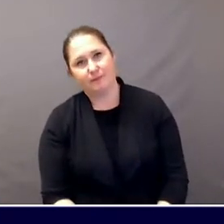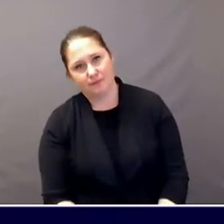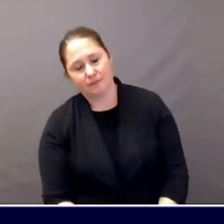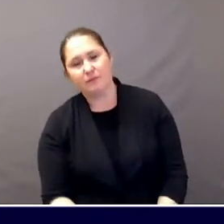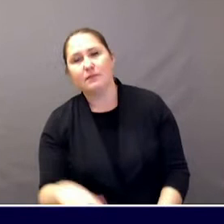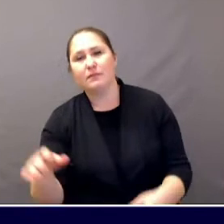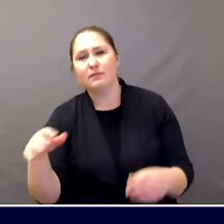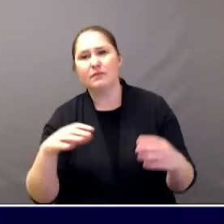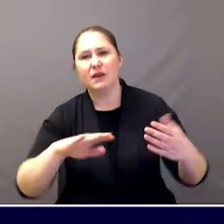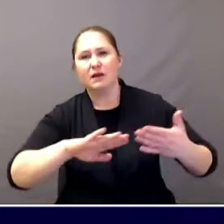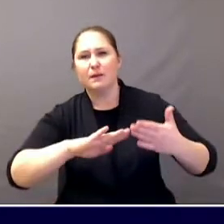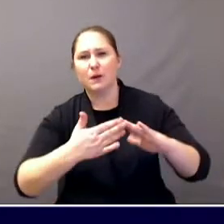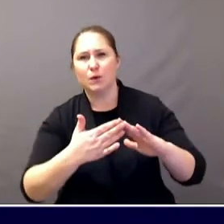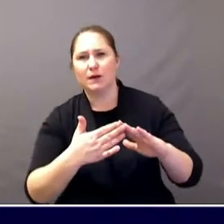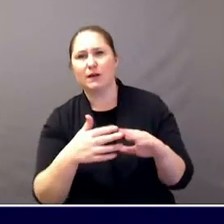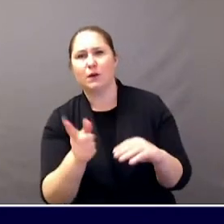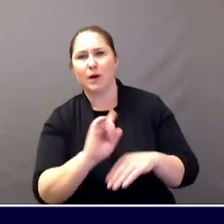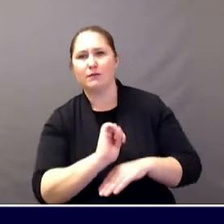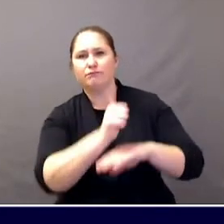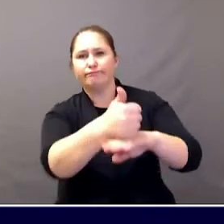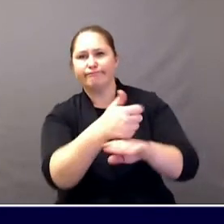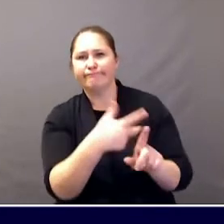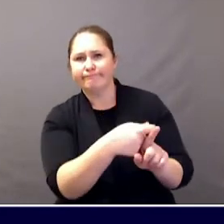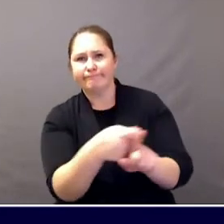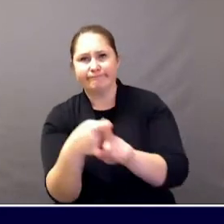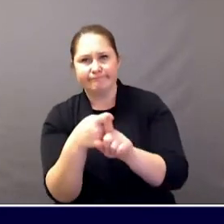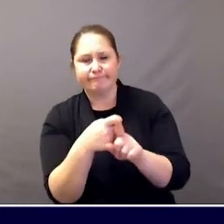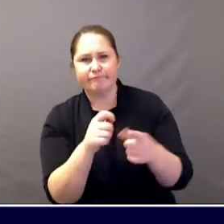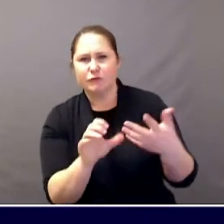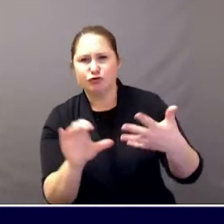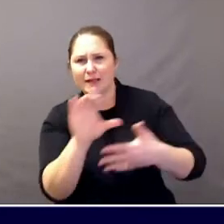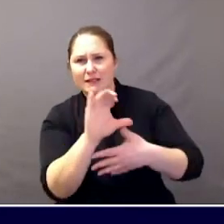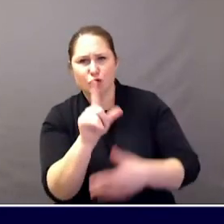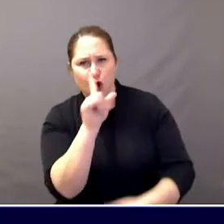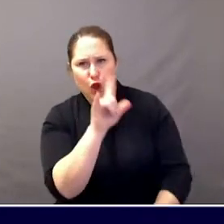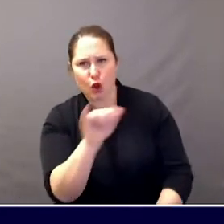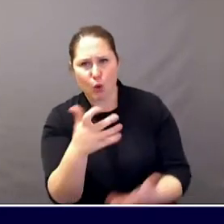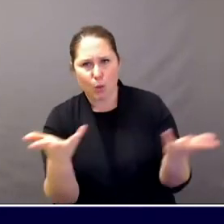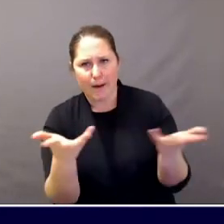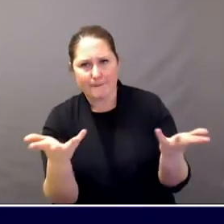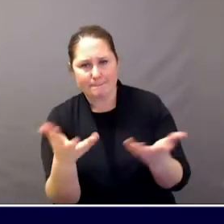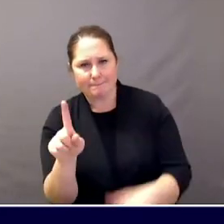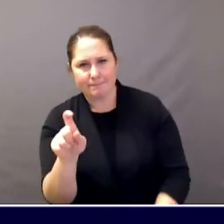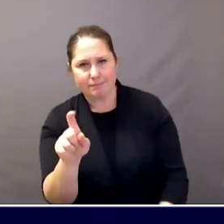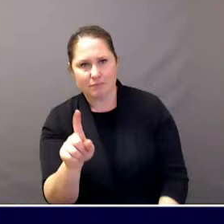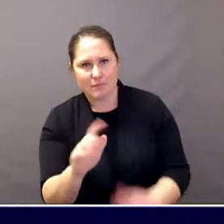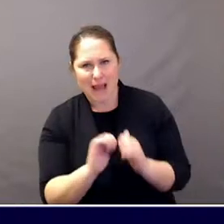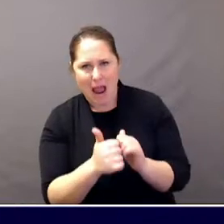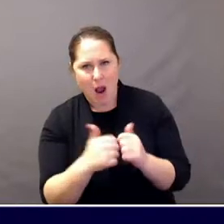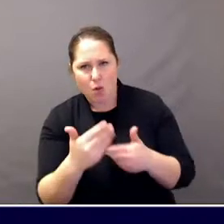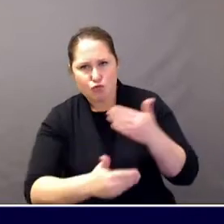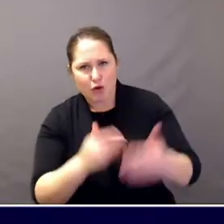sites, but can you talk a little bit more about like the process, the nuts and bolts of trying to find a place where this could happen?